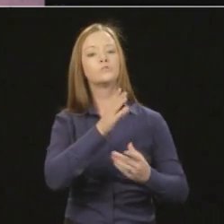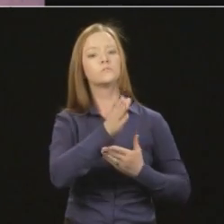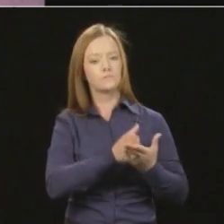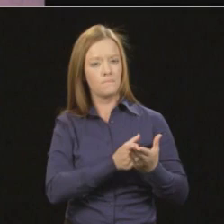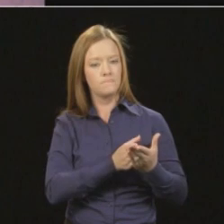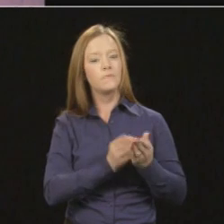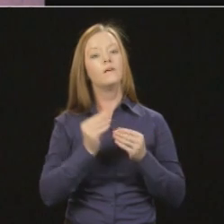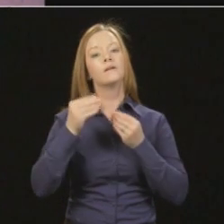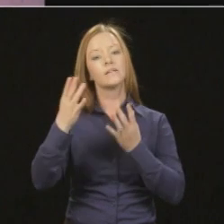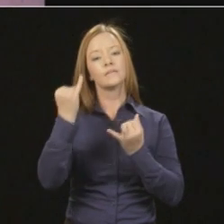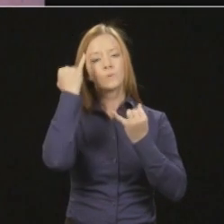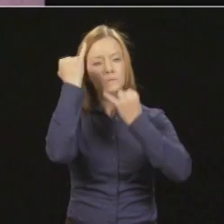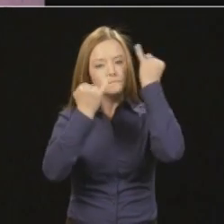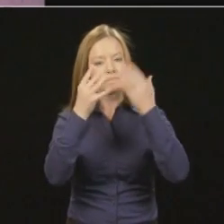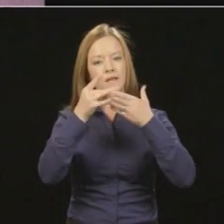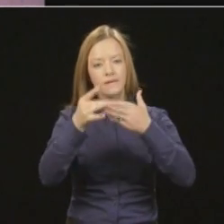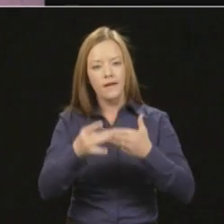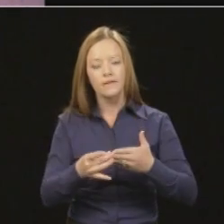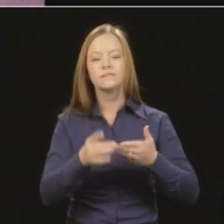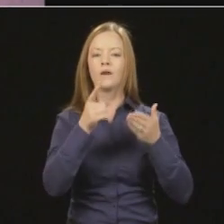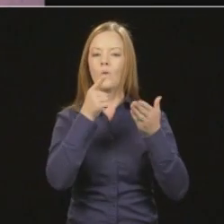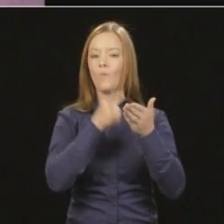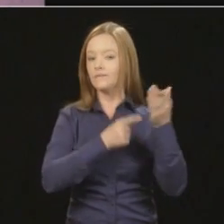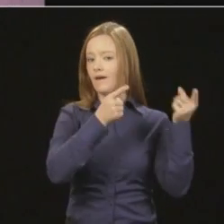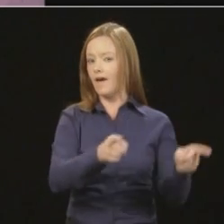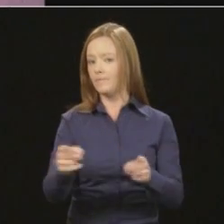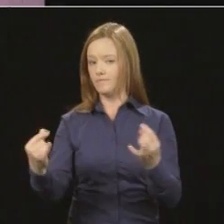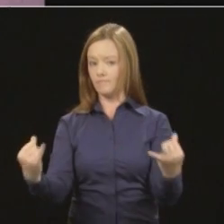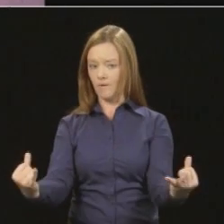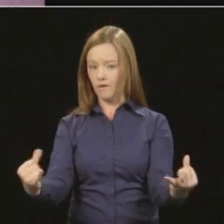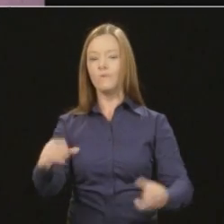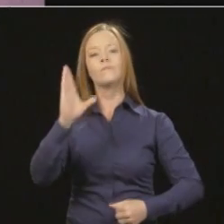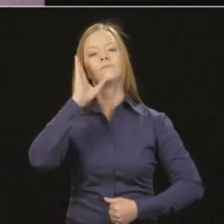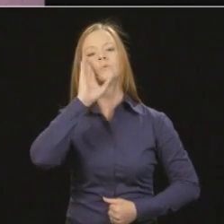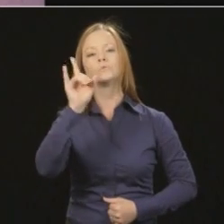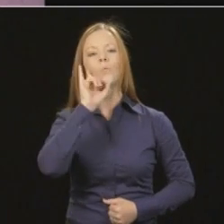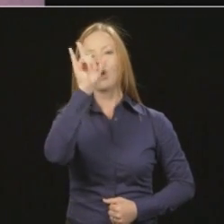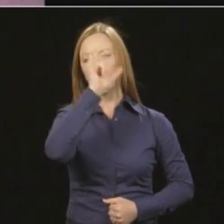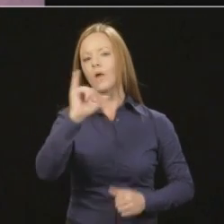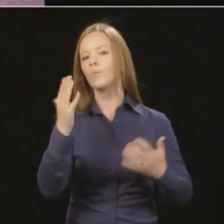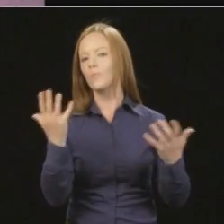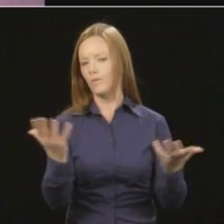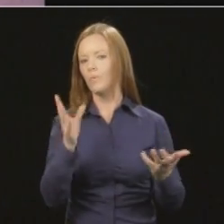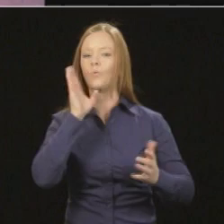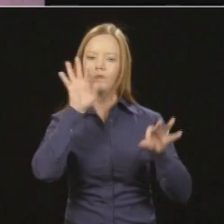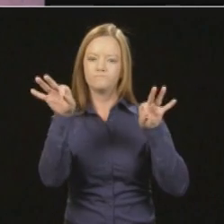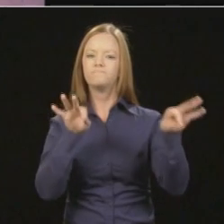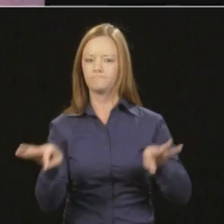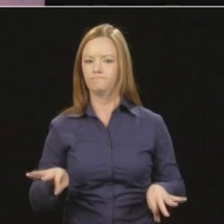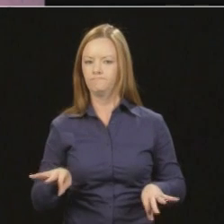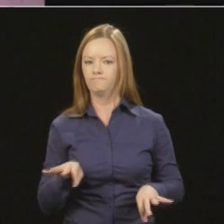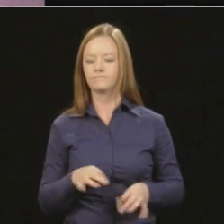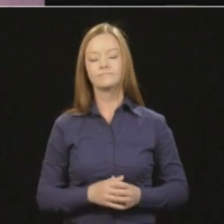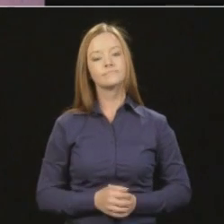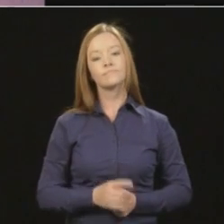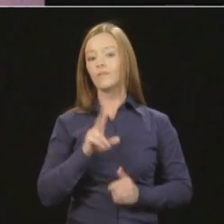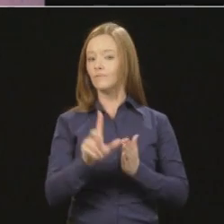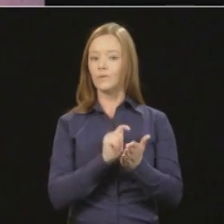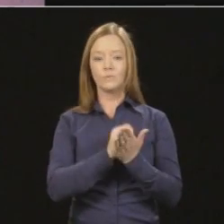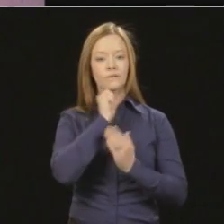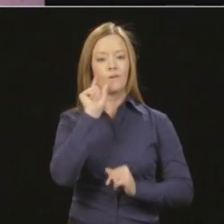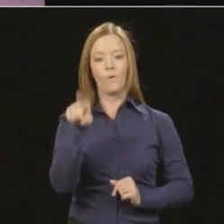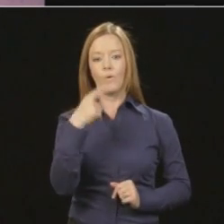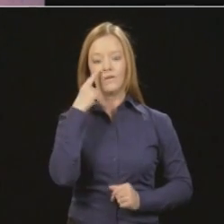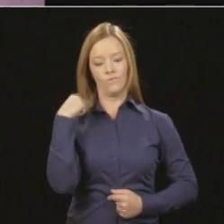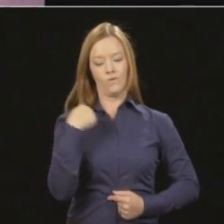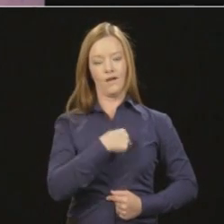happening to you right now and what the future may hold. But this video isn't just for us hard of hearing folks. It's also